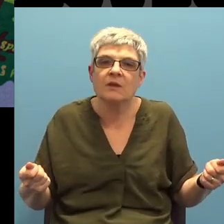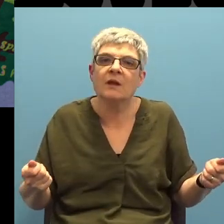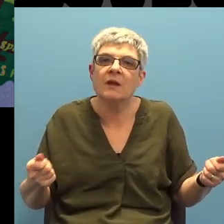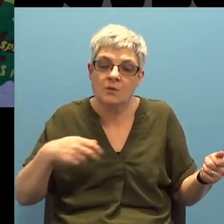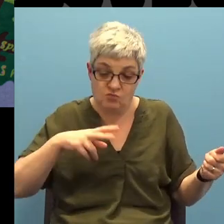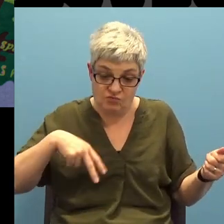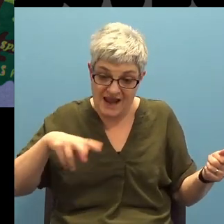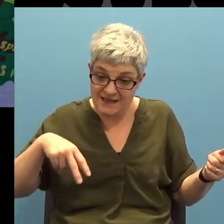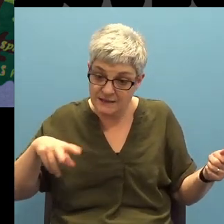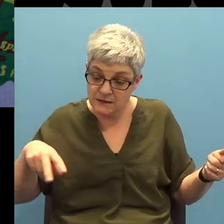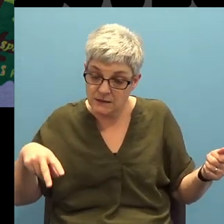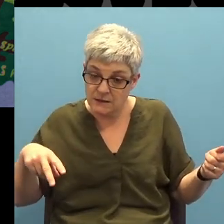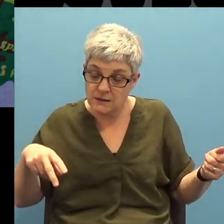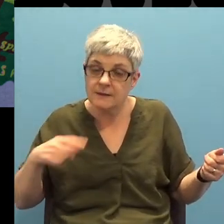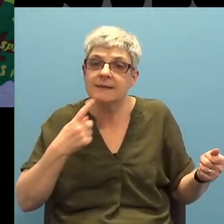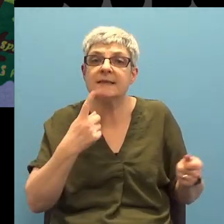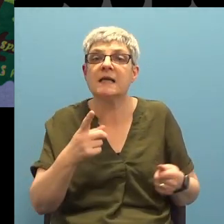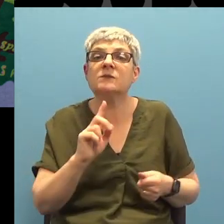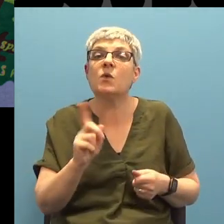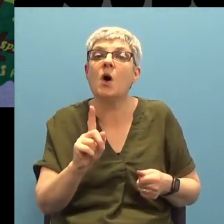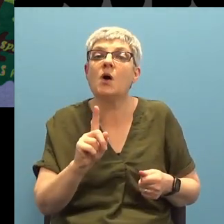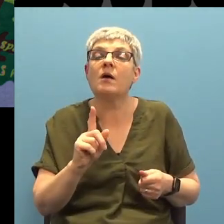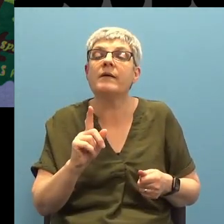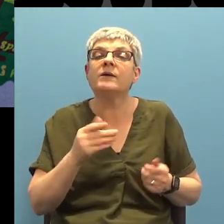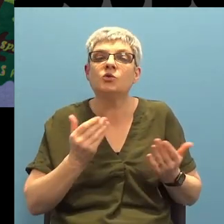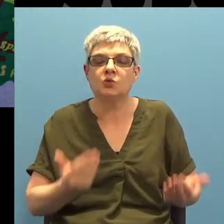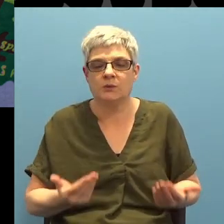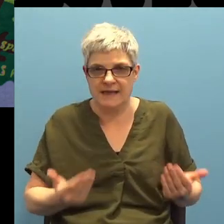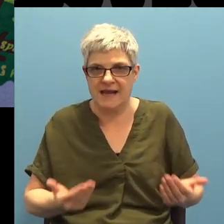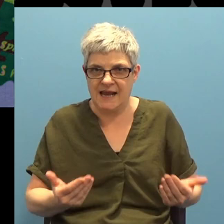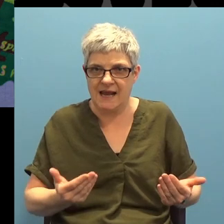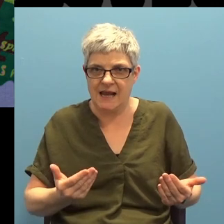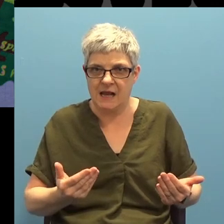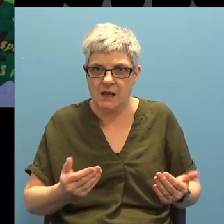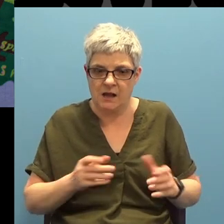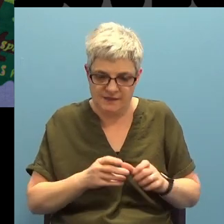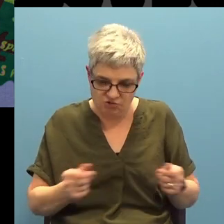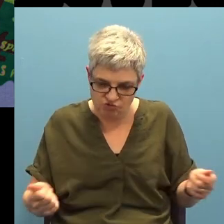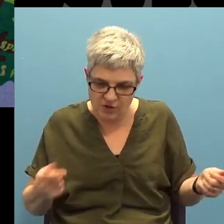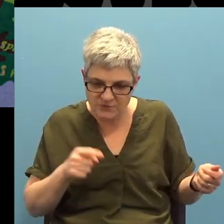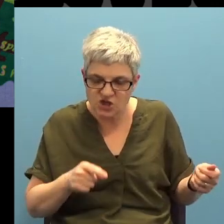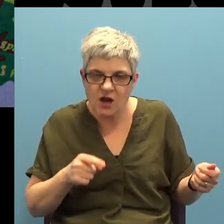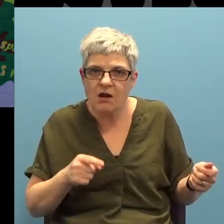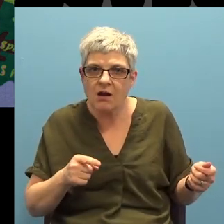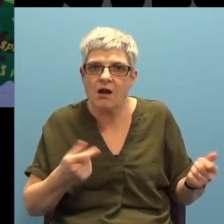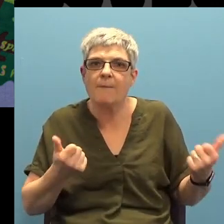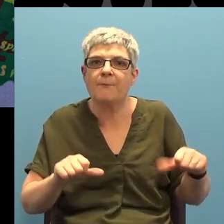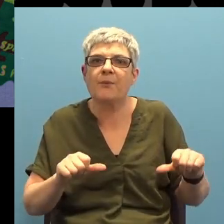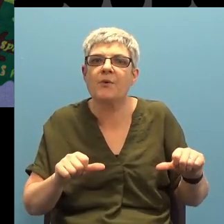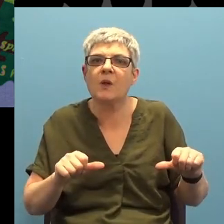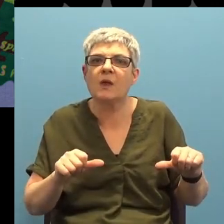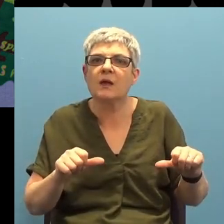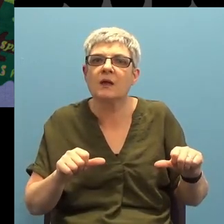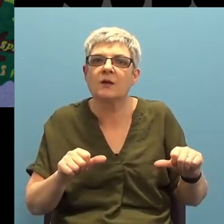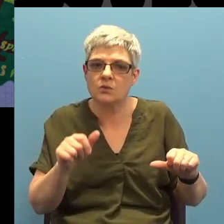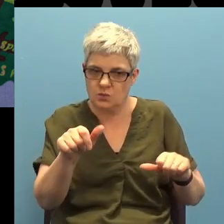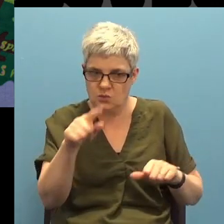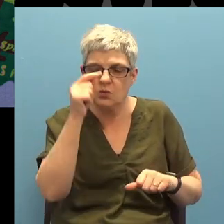And once he's read it, he says this: "Today, the scripture has been fulfilled in your